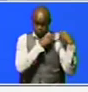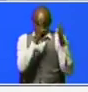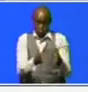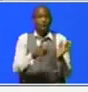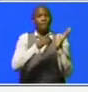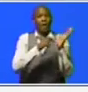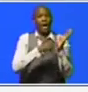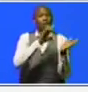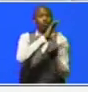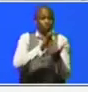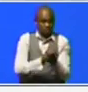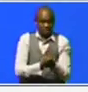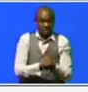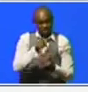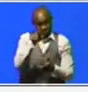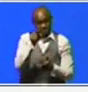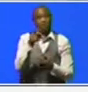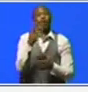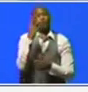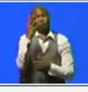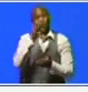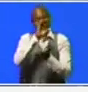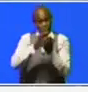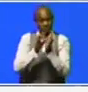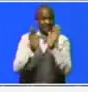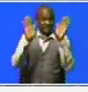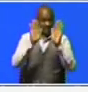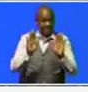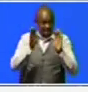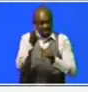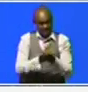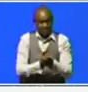Mwea constituency, one of the four constituencies in Kirinyaga County. I